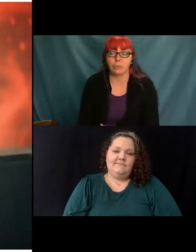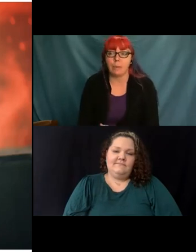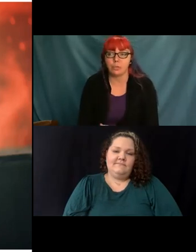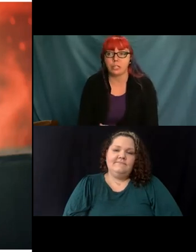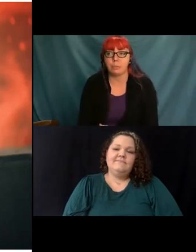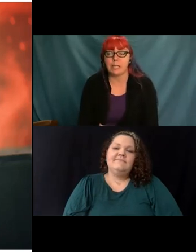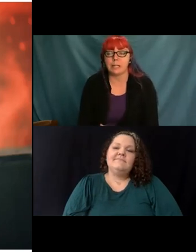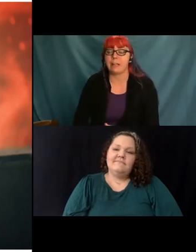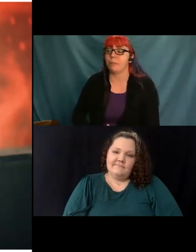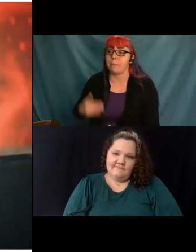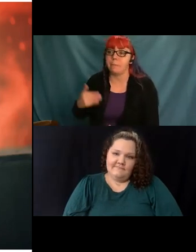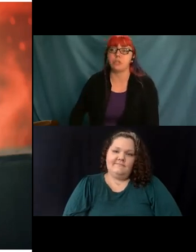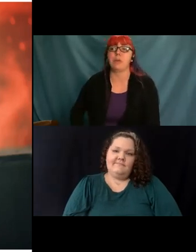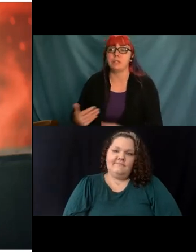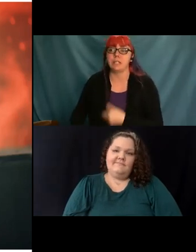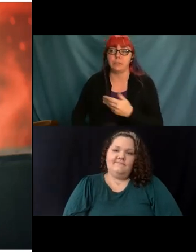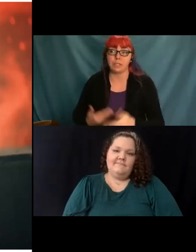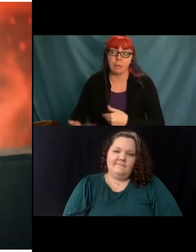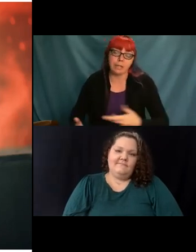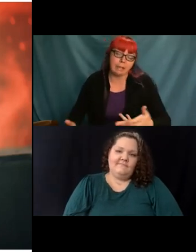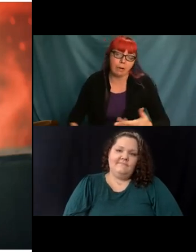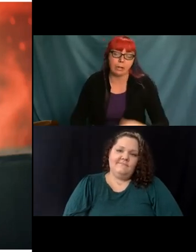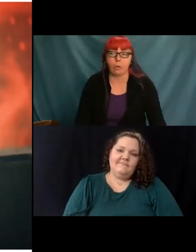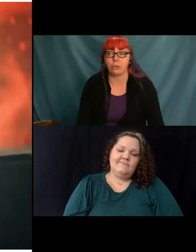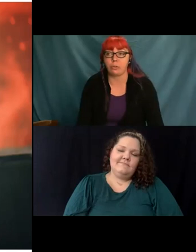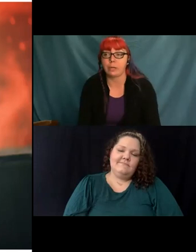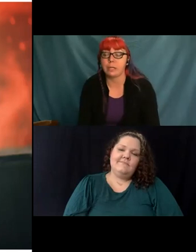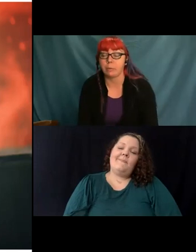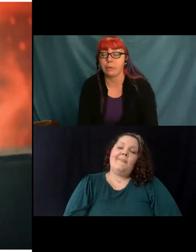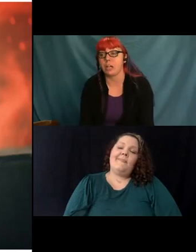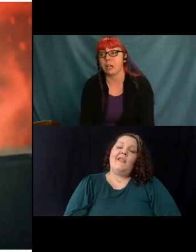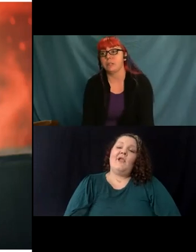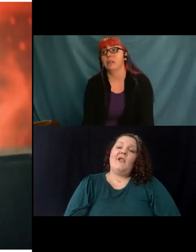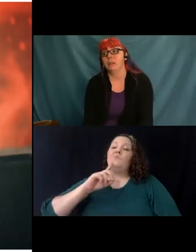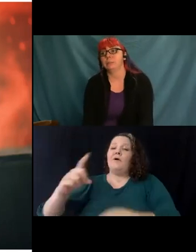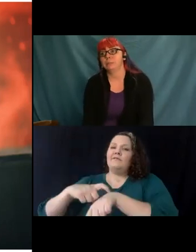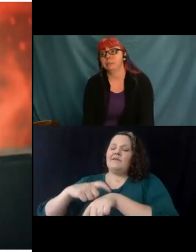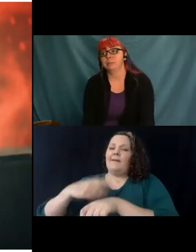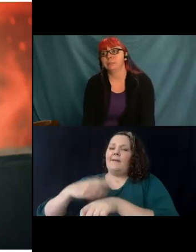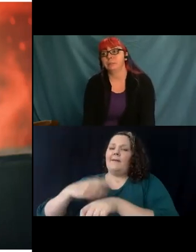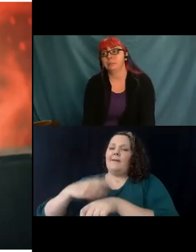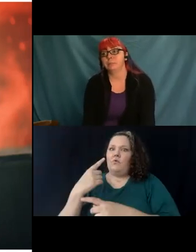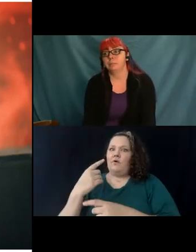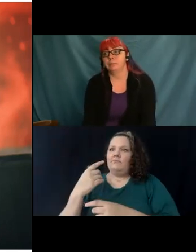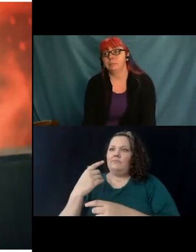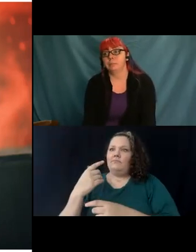less interruptions because they have a much better sense of what's coming. They've already worked through it a number of times.